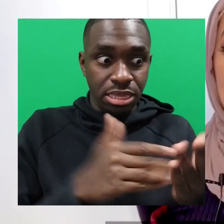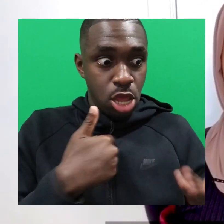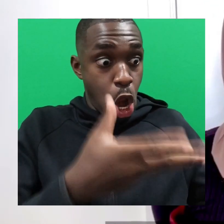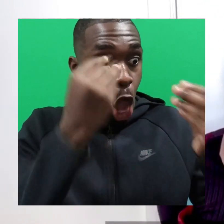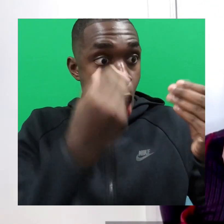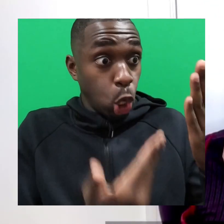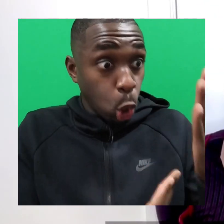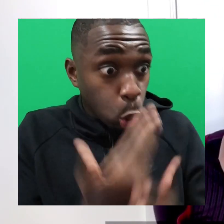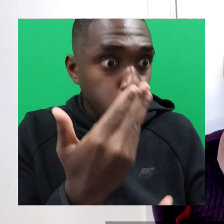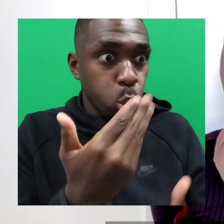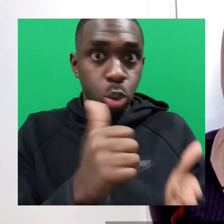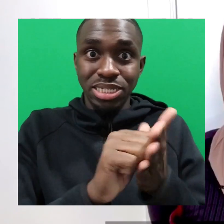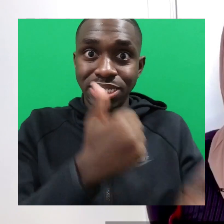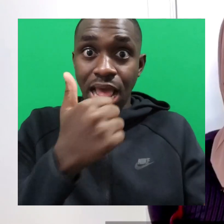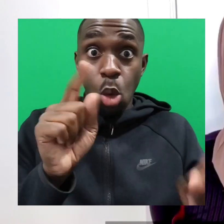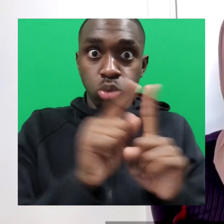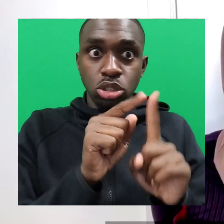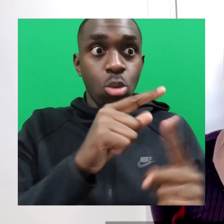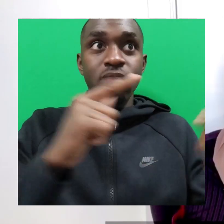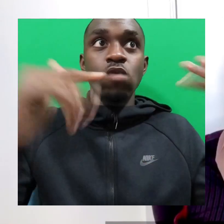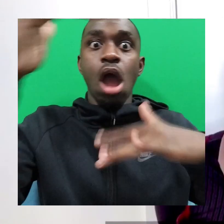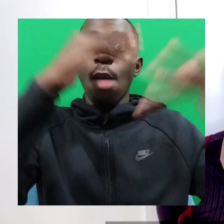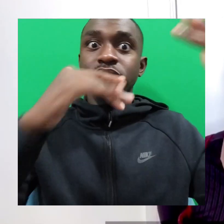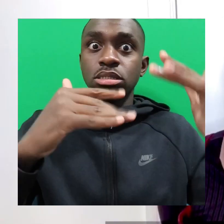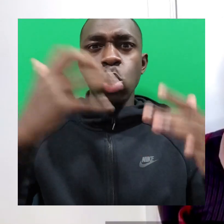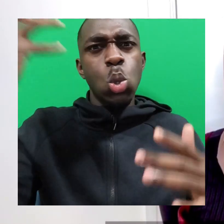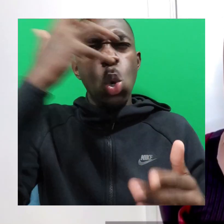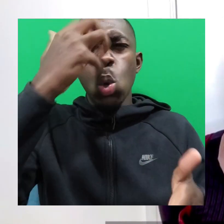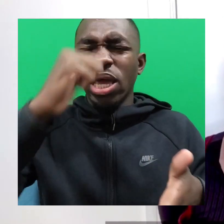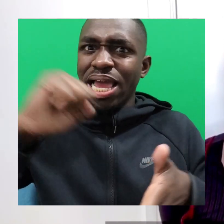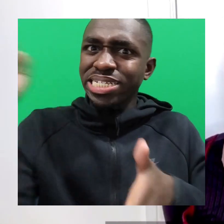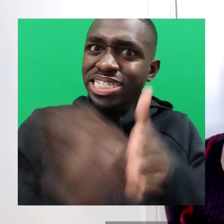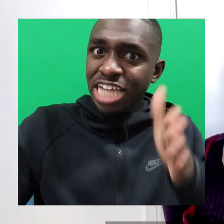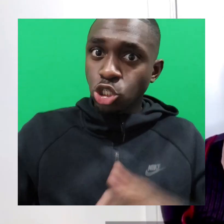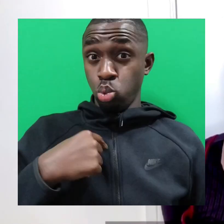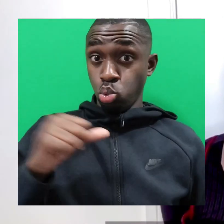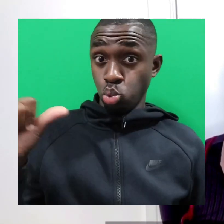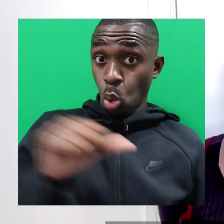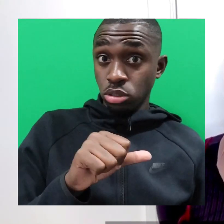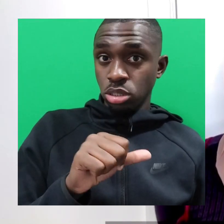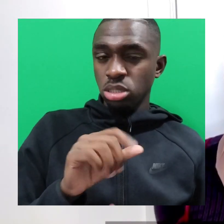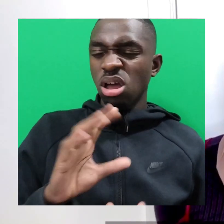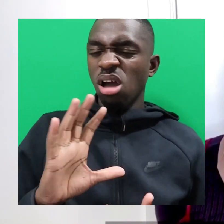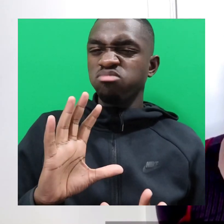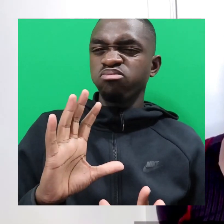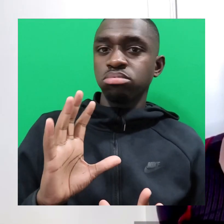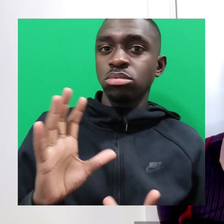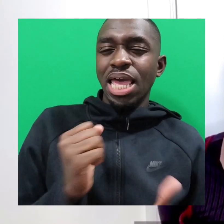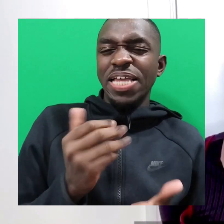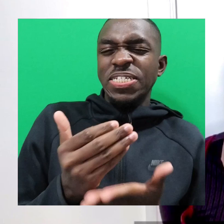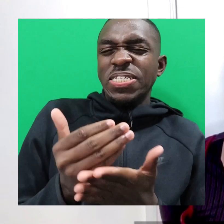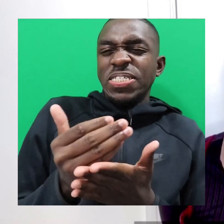So obviously I was very excited because I thought, okay, cool, this is how I'm going to get into the tech industry.